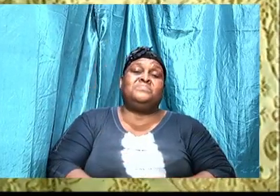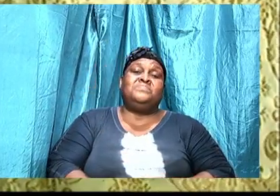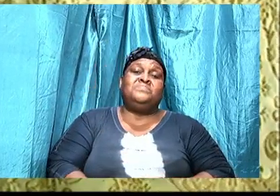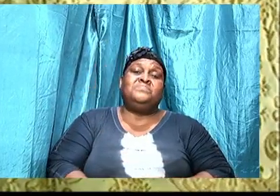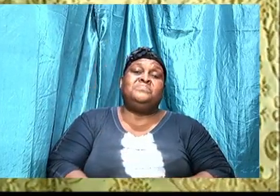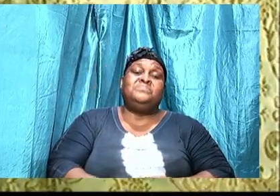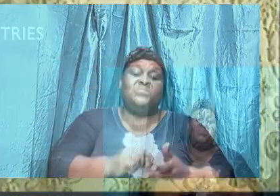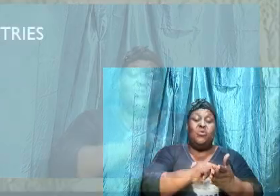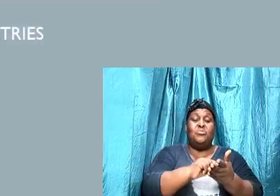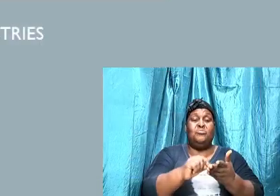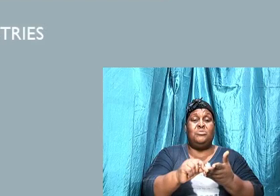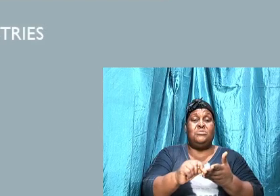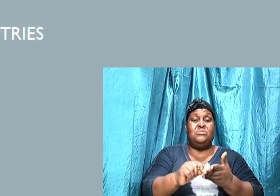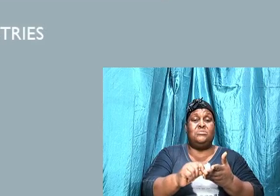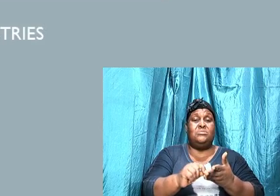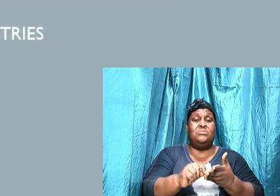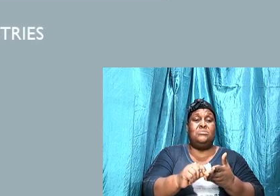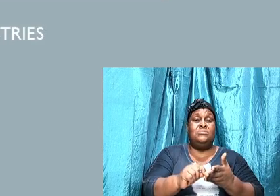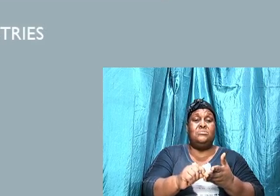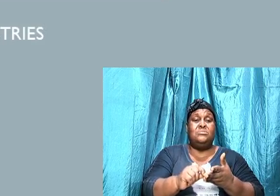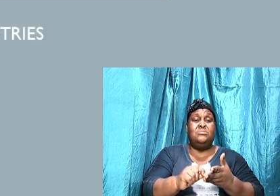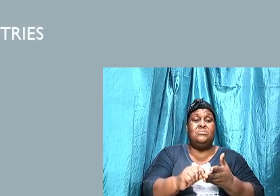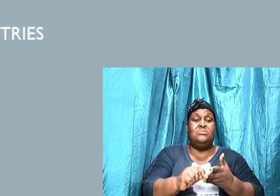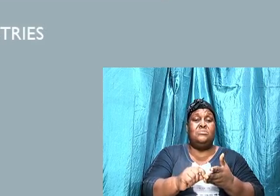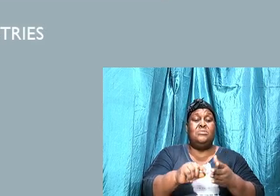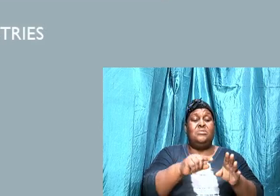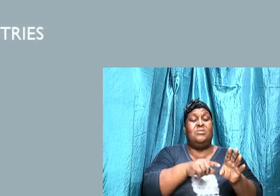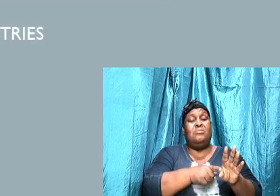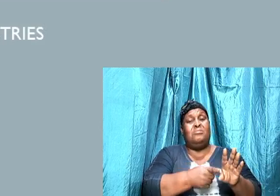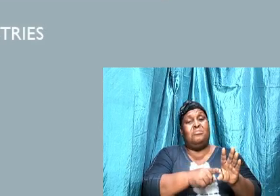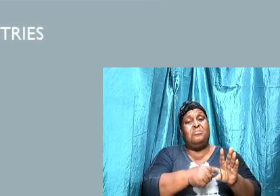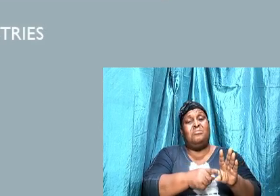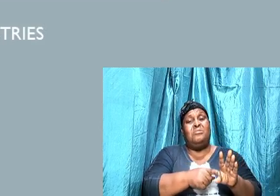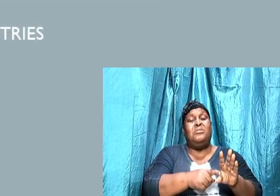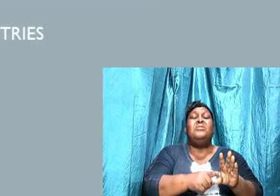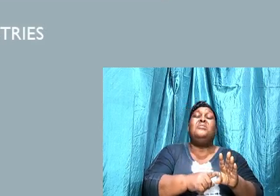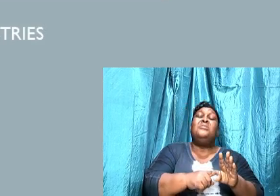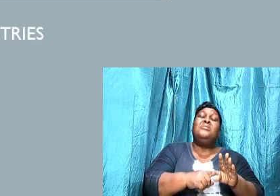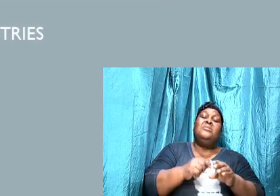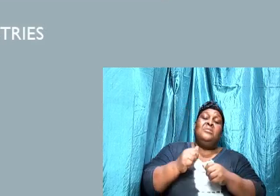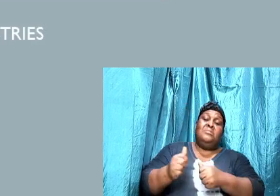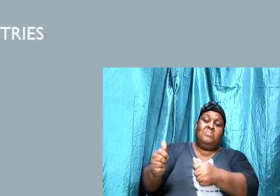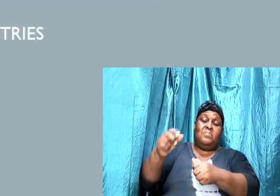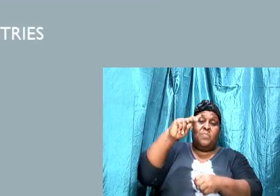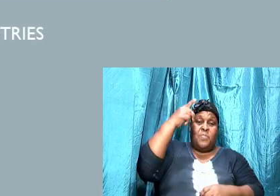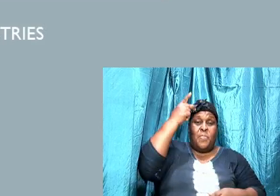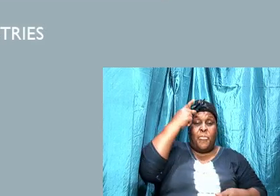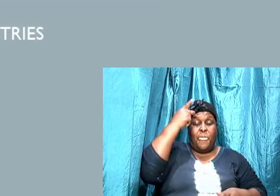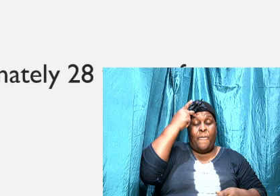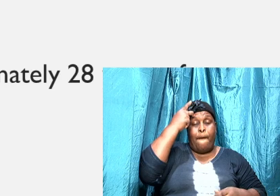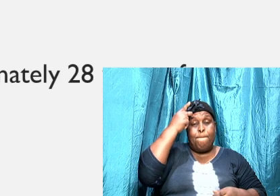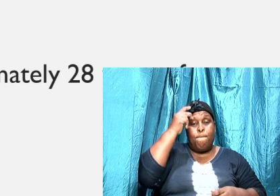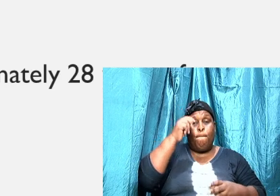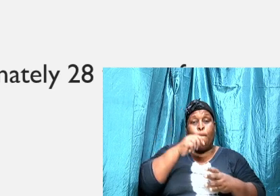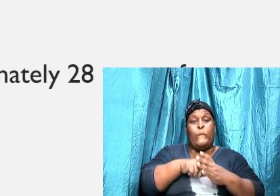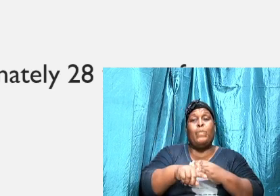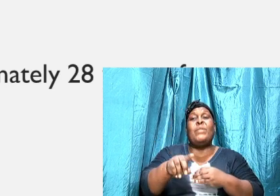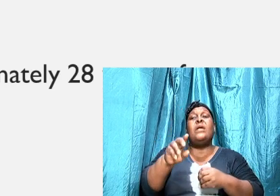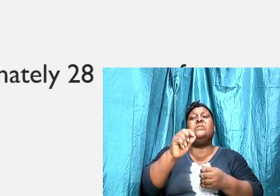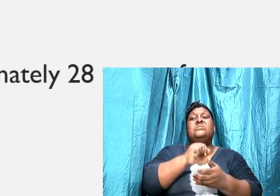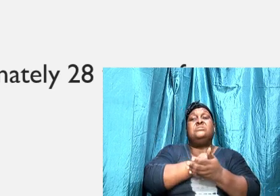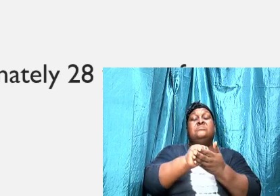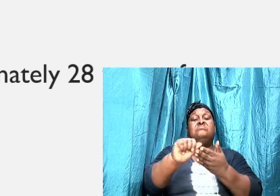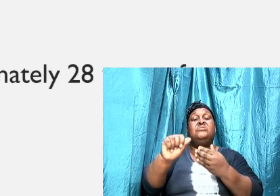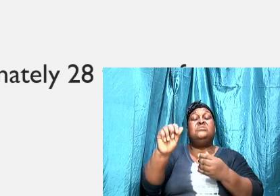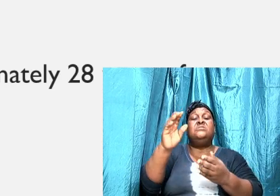It was written by, or the author by the Apostle Paul. In the salutation of the